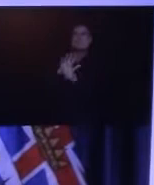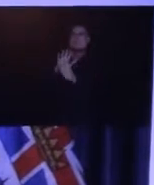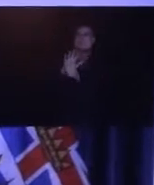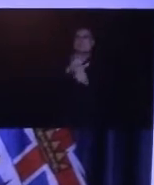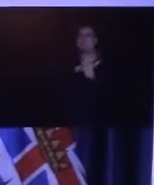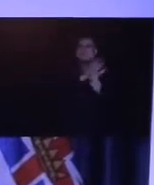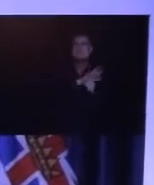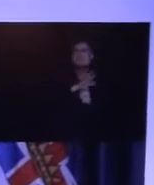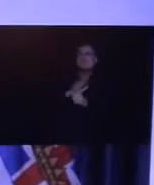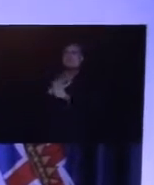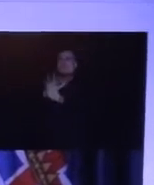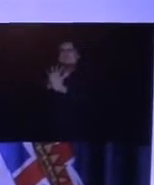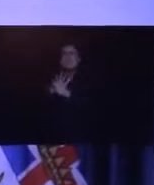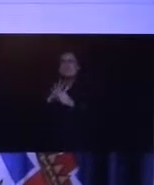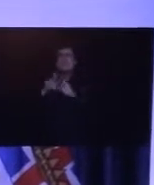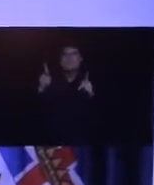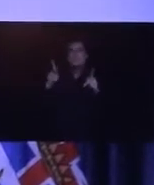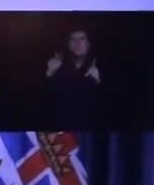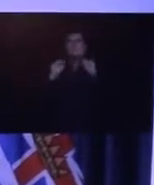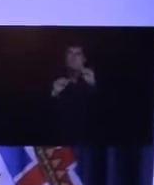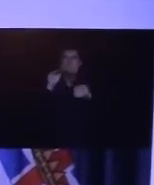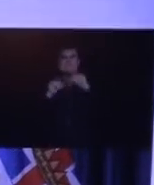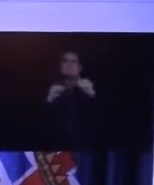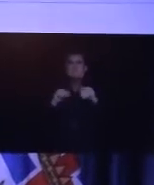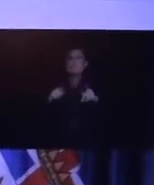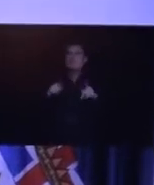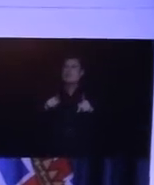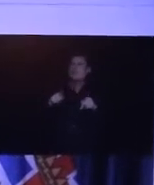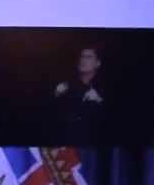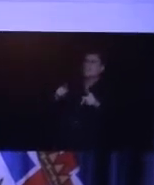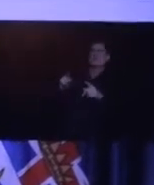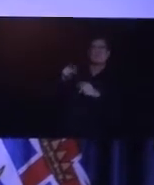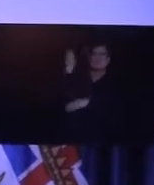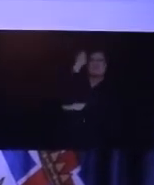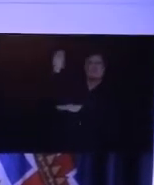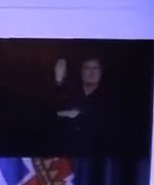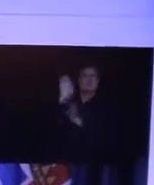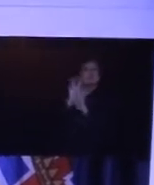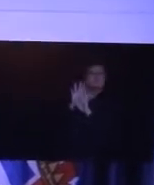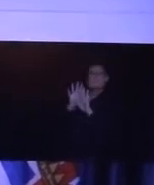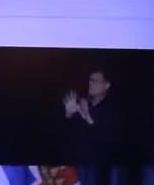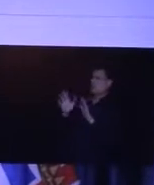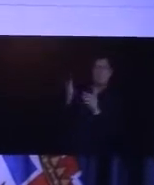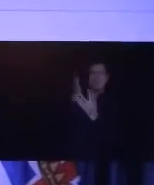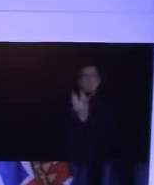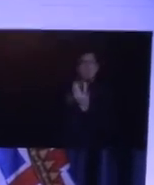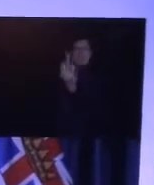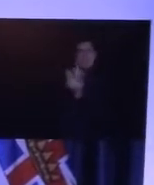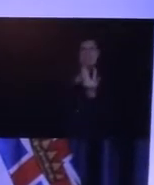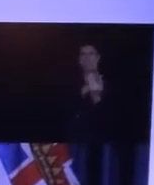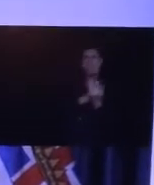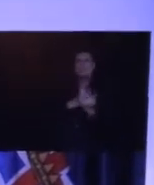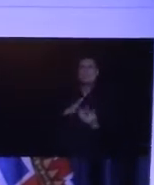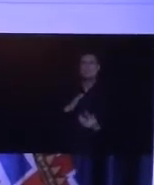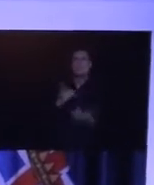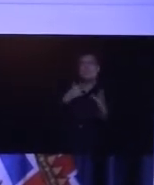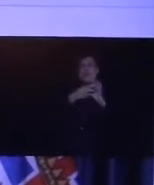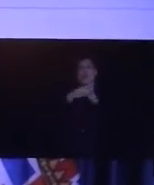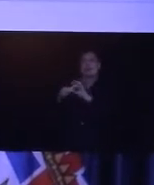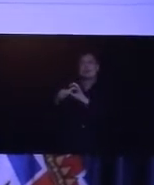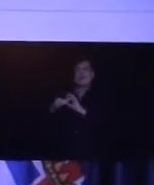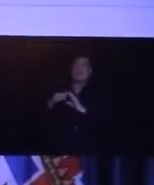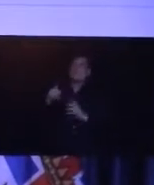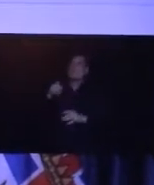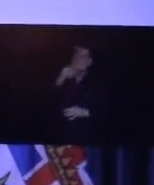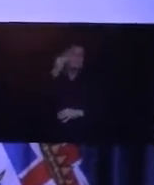no fact checks in terms of independent secondary autopsies to fact check anything that the